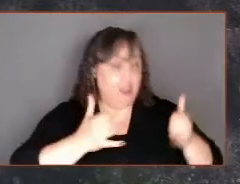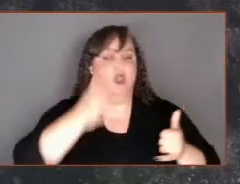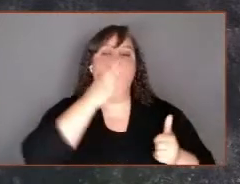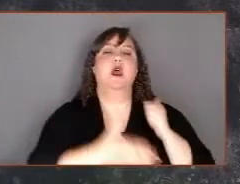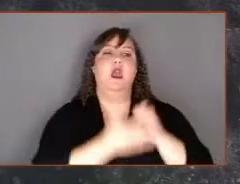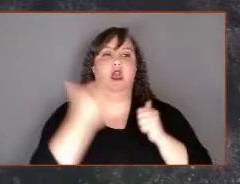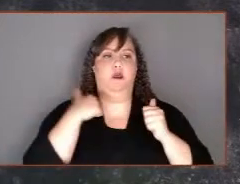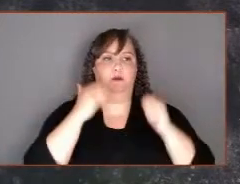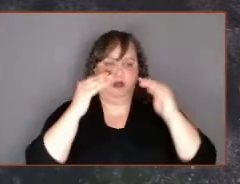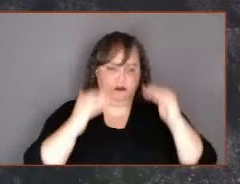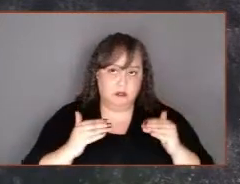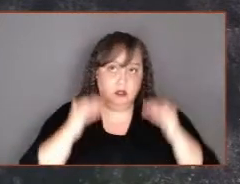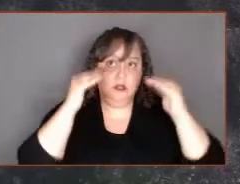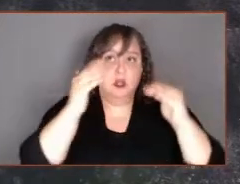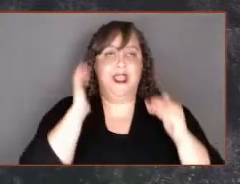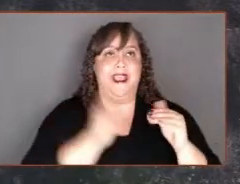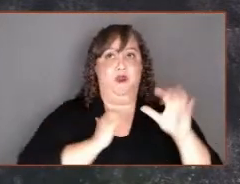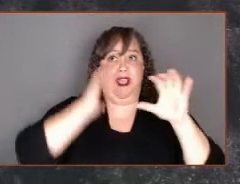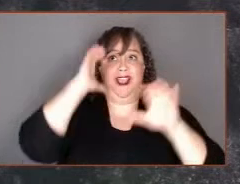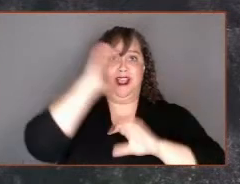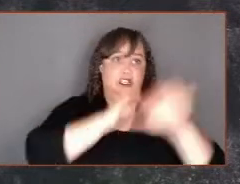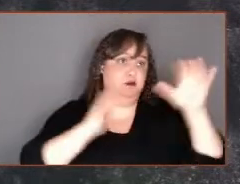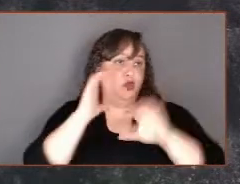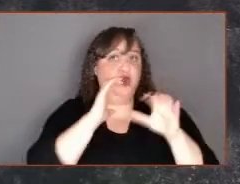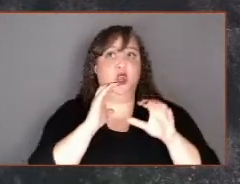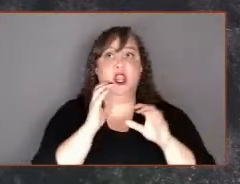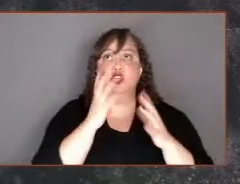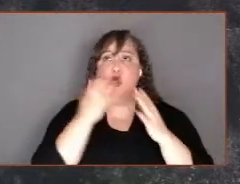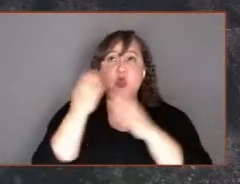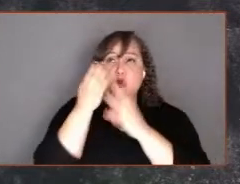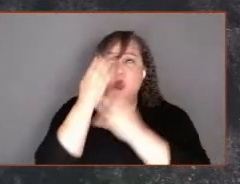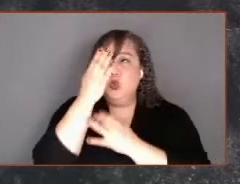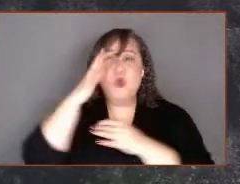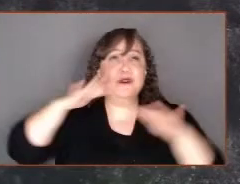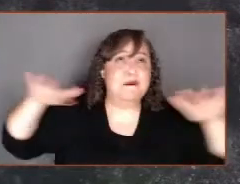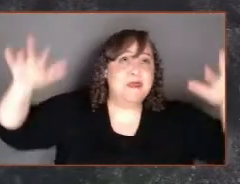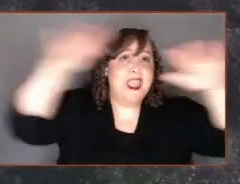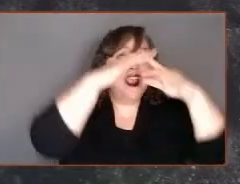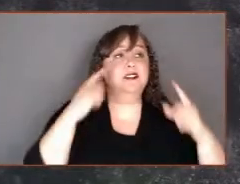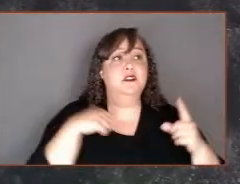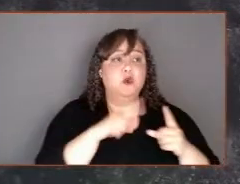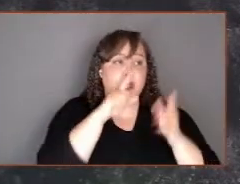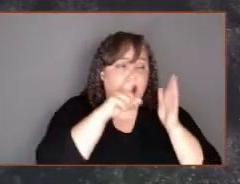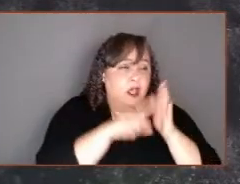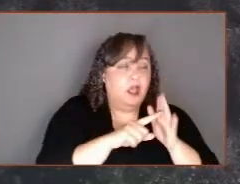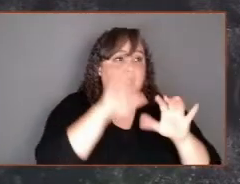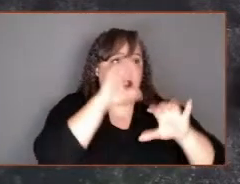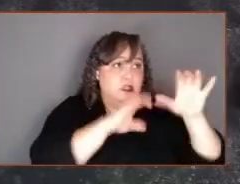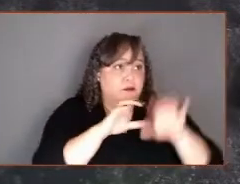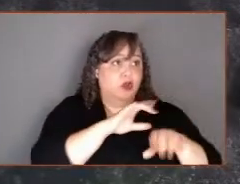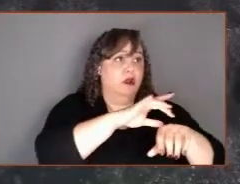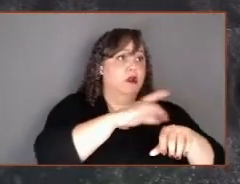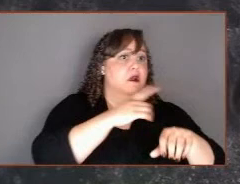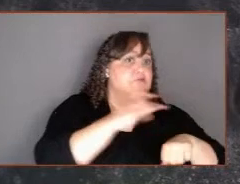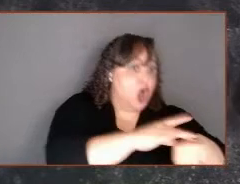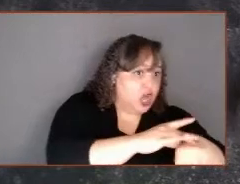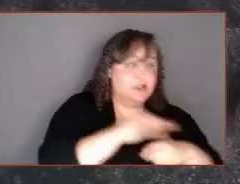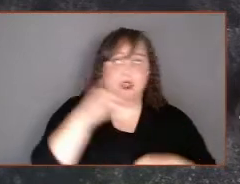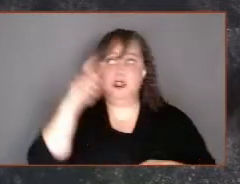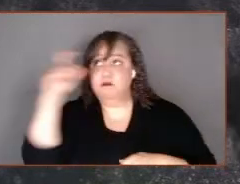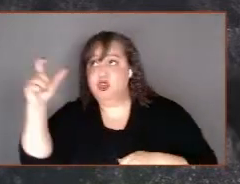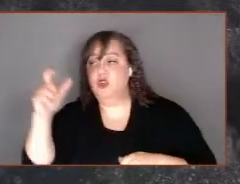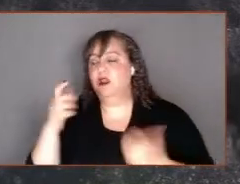exploration as a whole in space as we start to pursue other worlds like Mars and, of course, the moon. Yes, and it's really going to be these students' ideas and the ideas of the